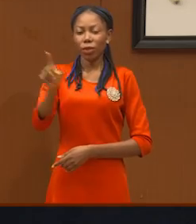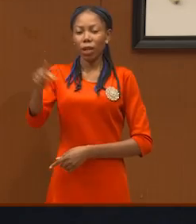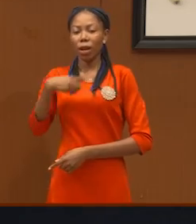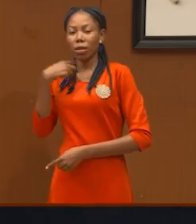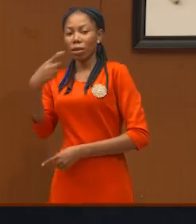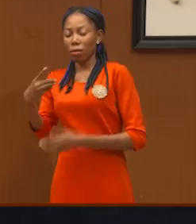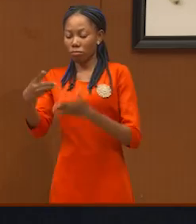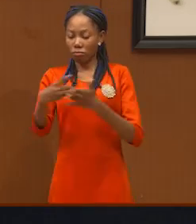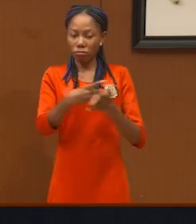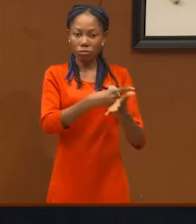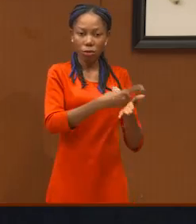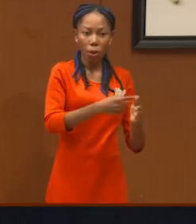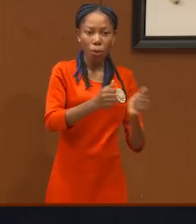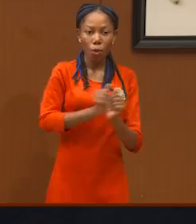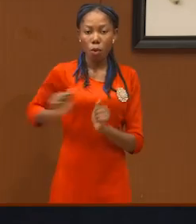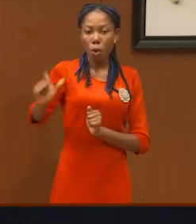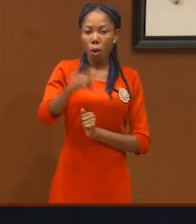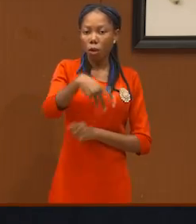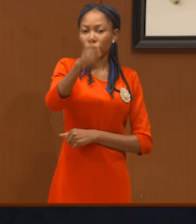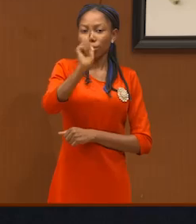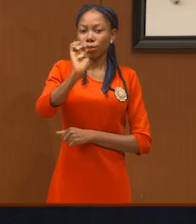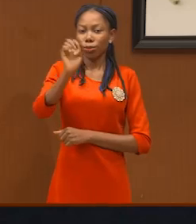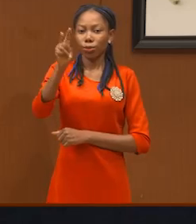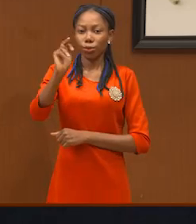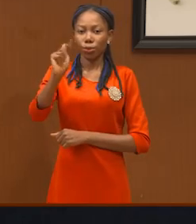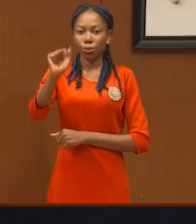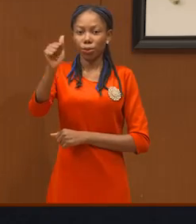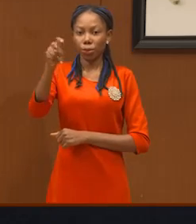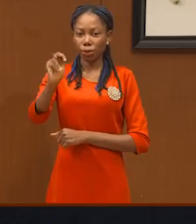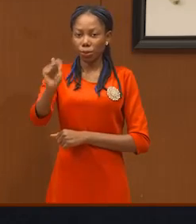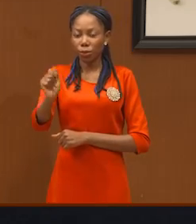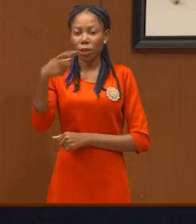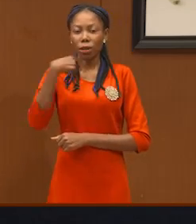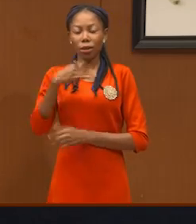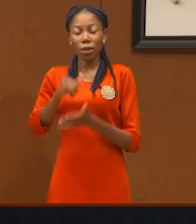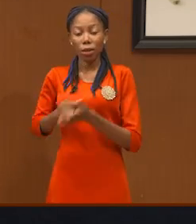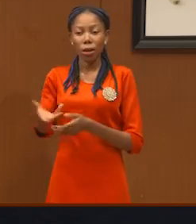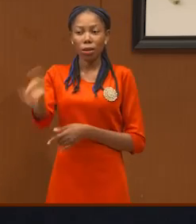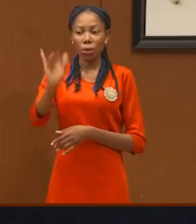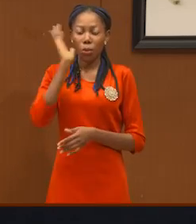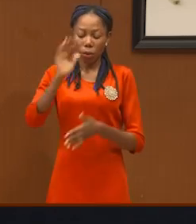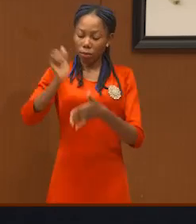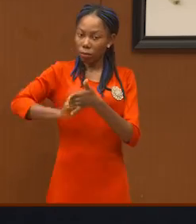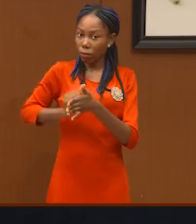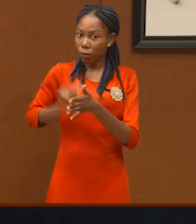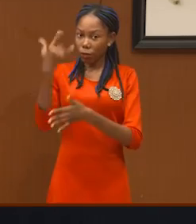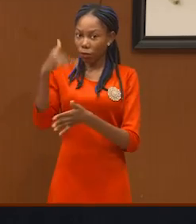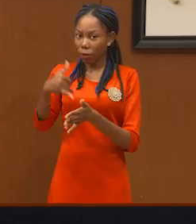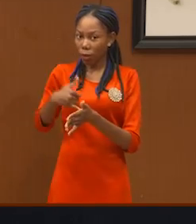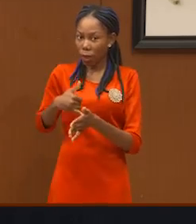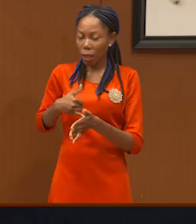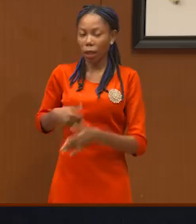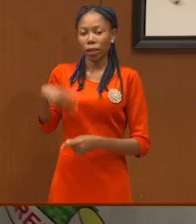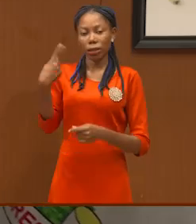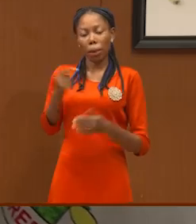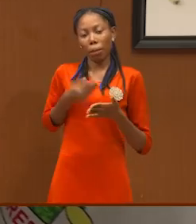from their rent, I'm going to deduct they're going to deduct it. That 50 some The